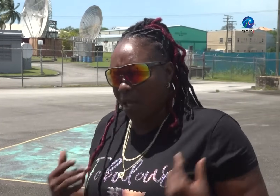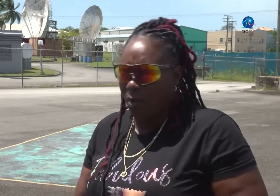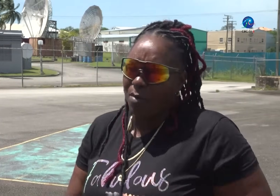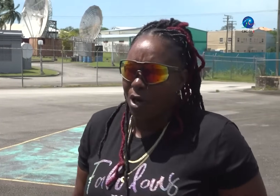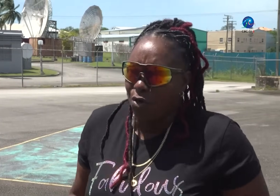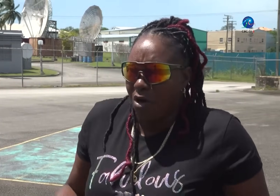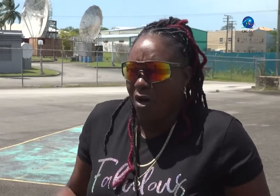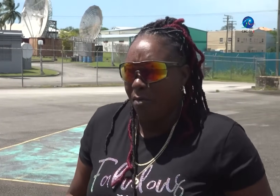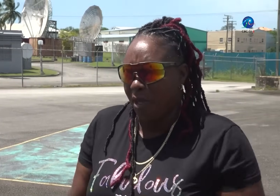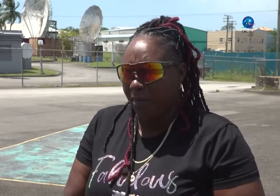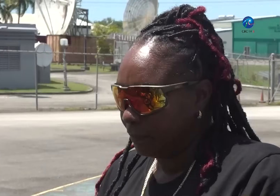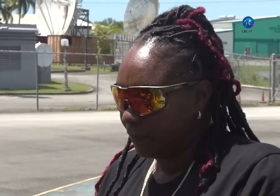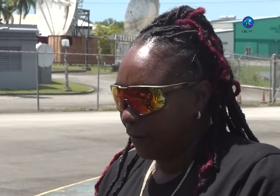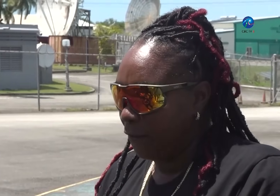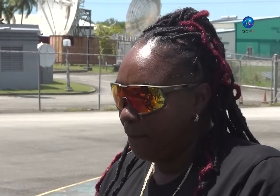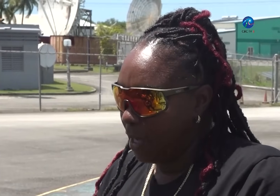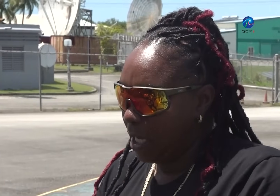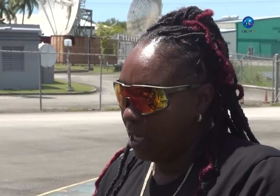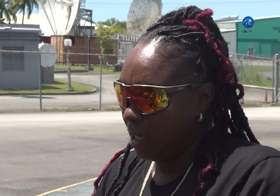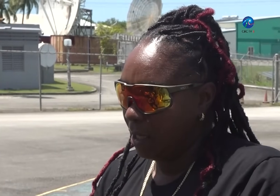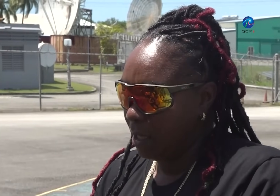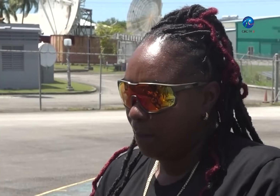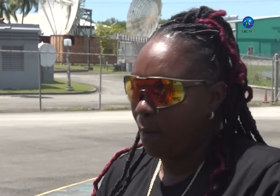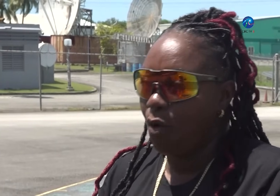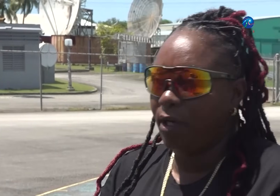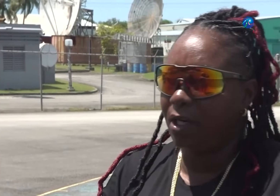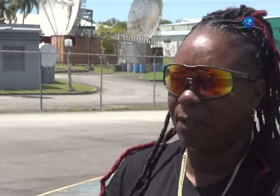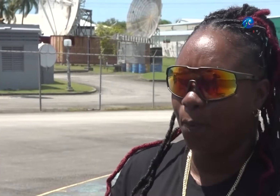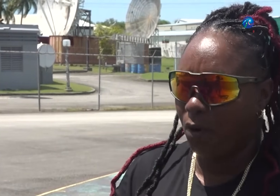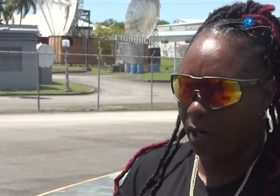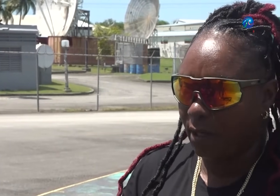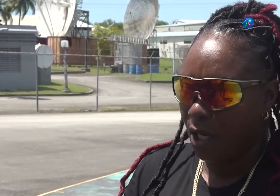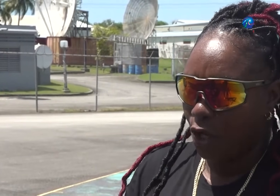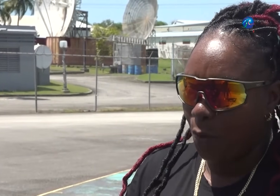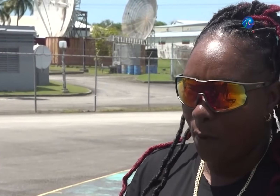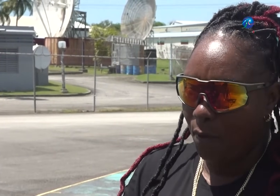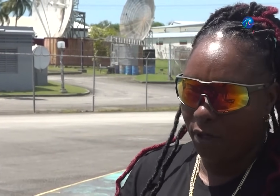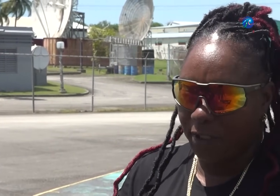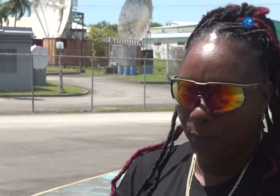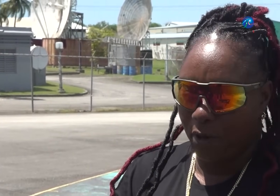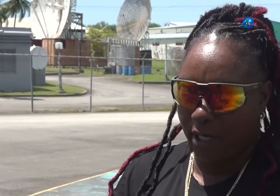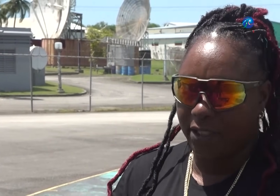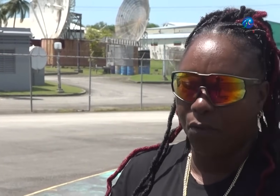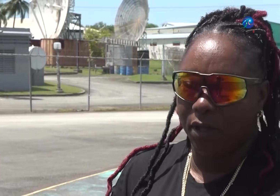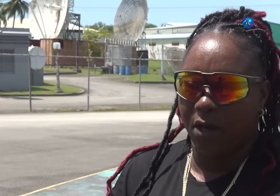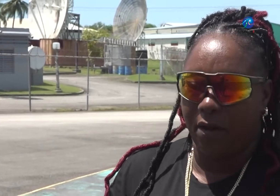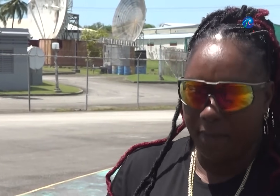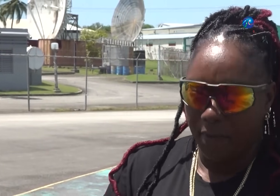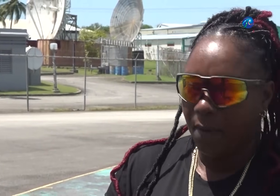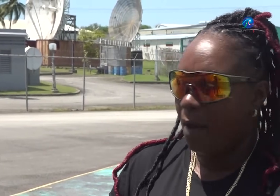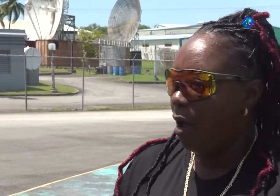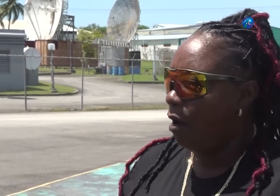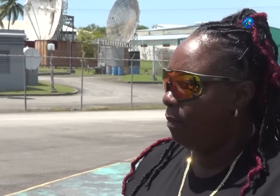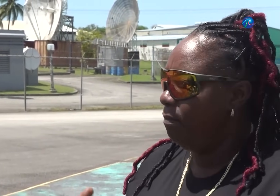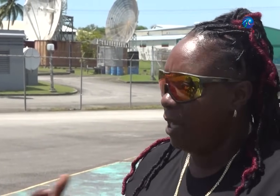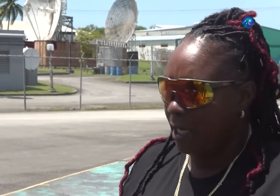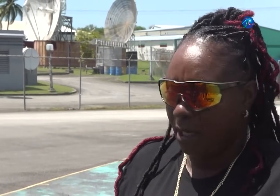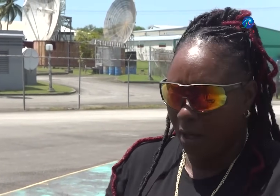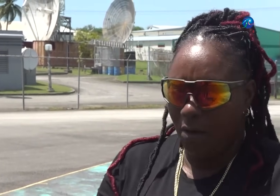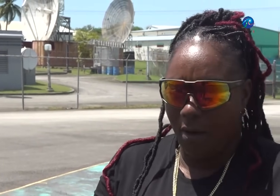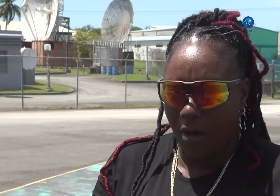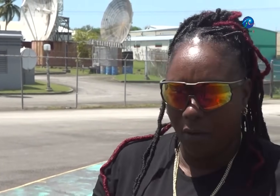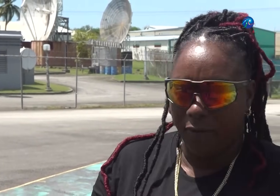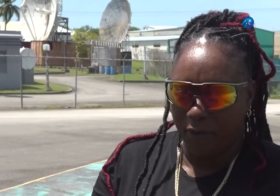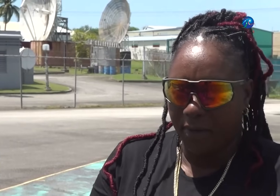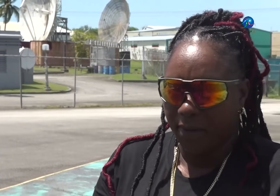can't make it when nobody don't call me? For me, promoting a sport, you promoting a sport is out there on